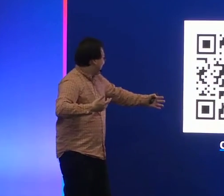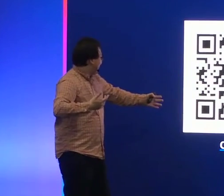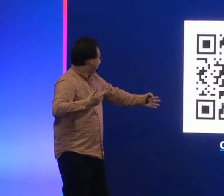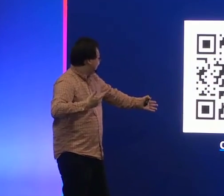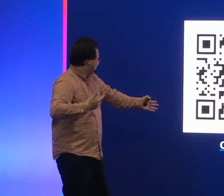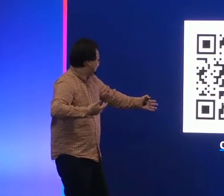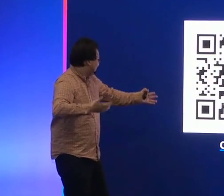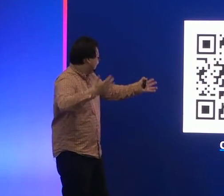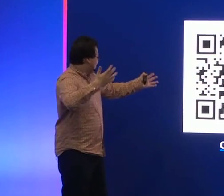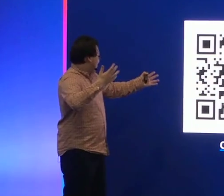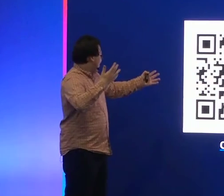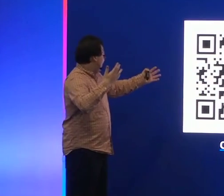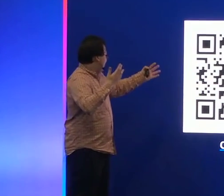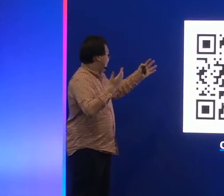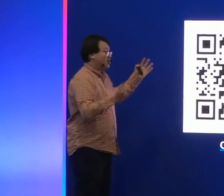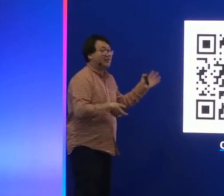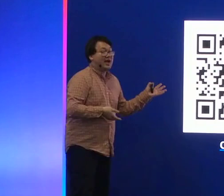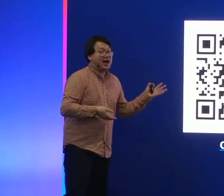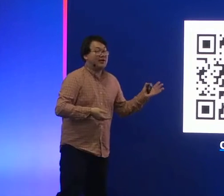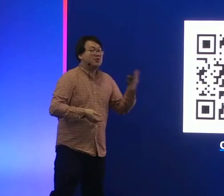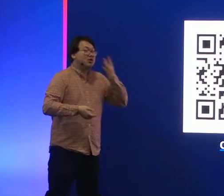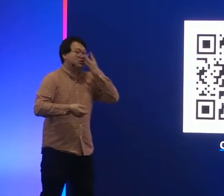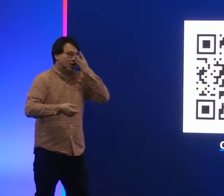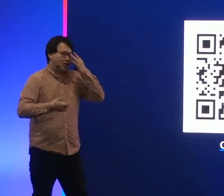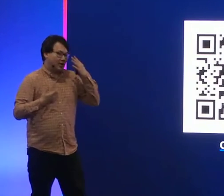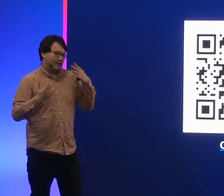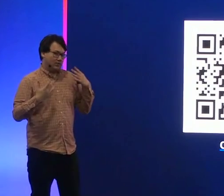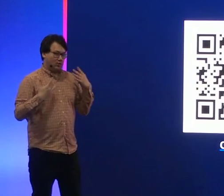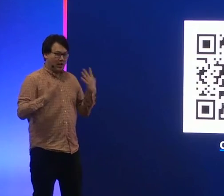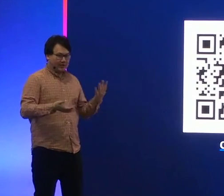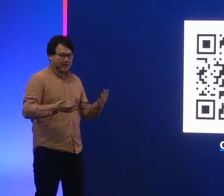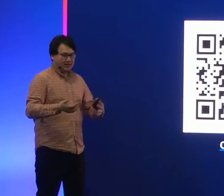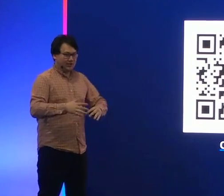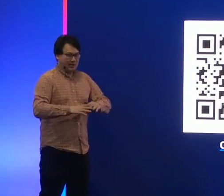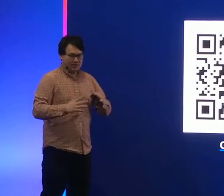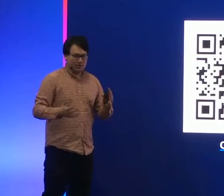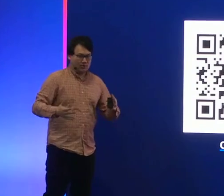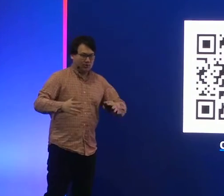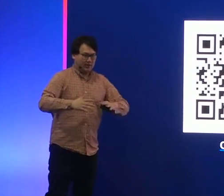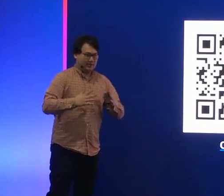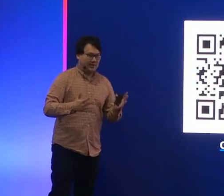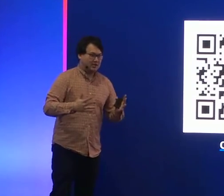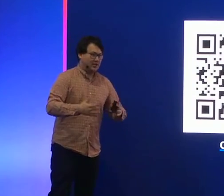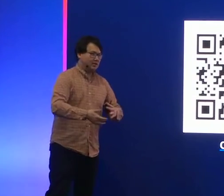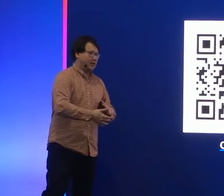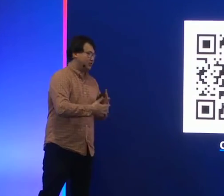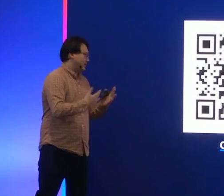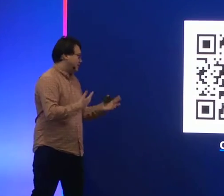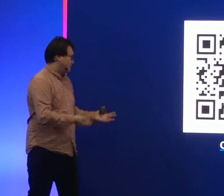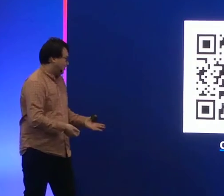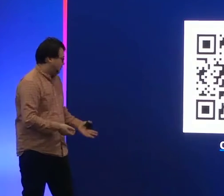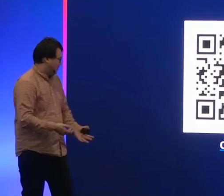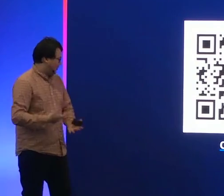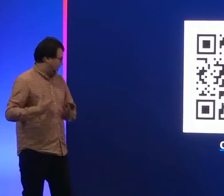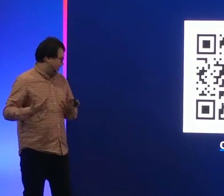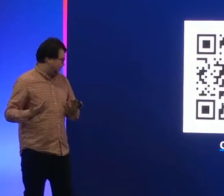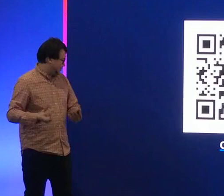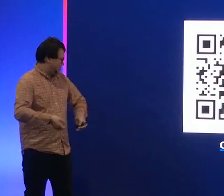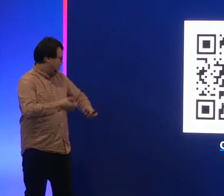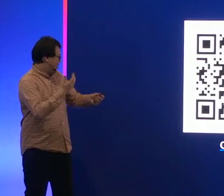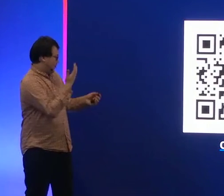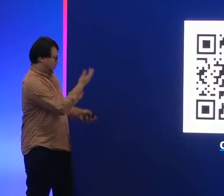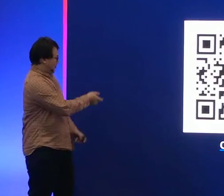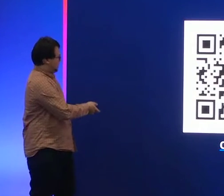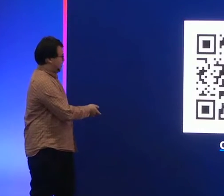And then also, we are currently hiring. So if you like this, you think it's cool, you like the mission, interesting technology, or you like